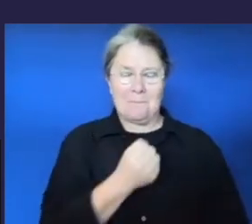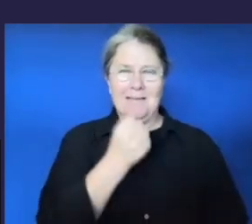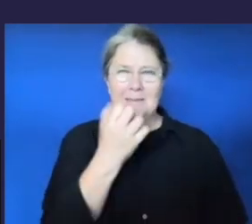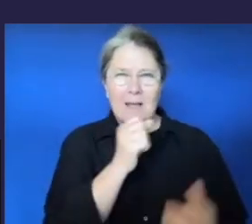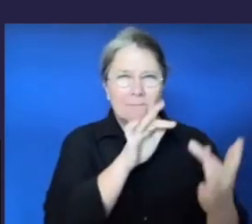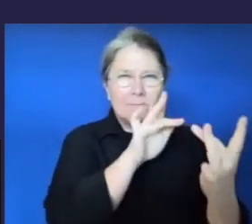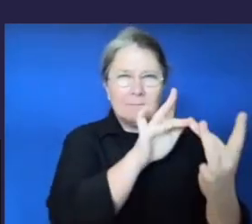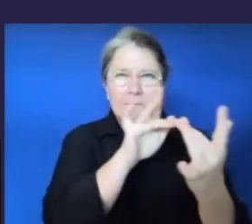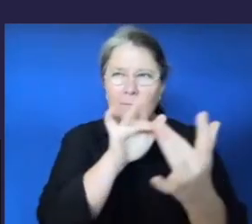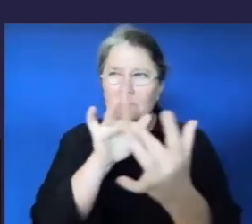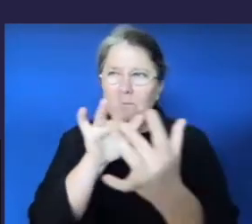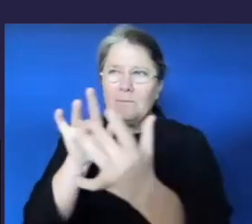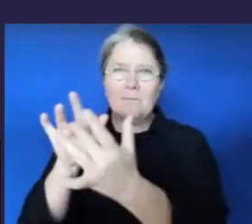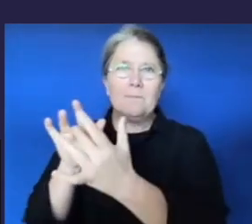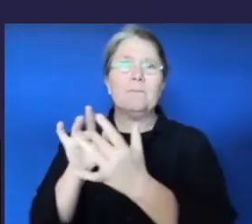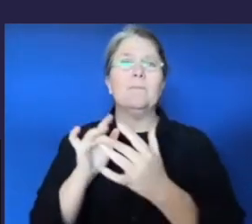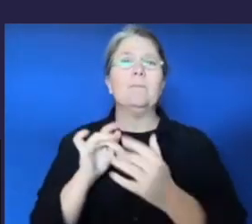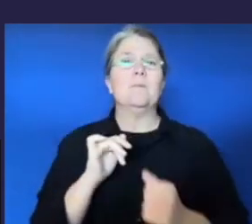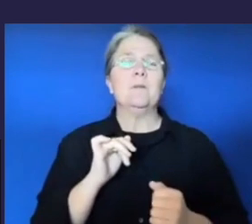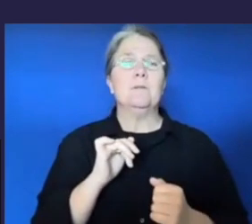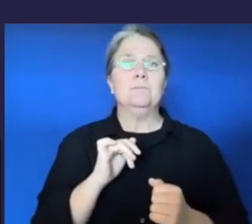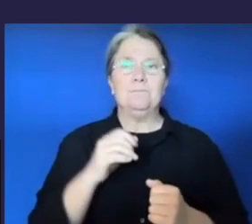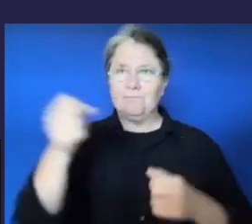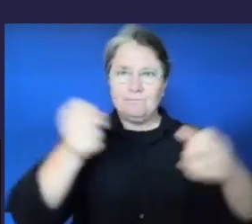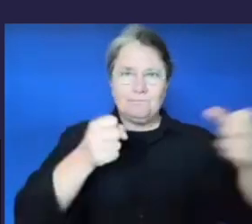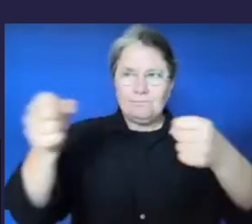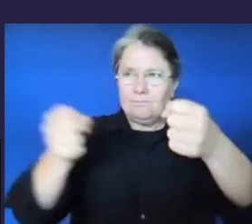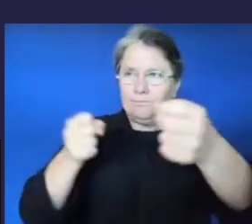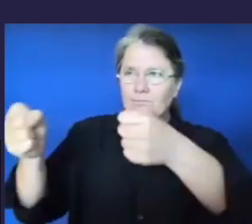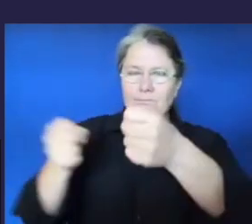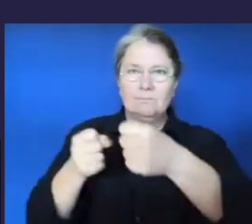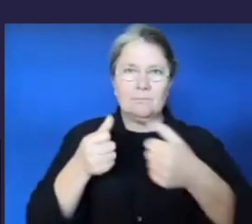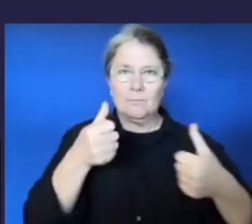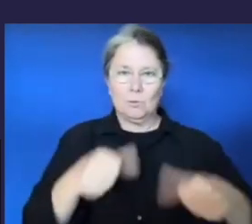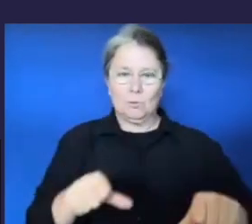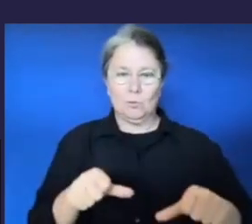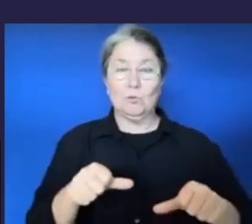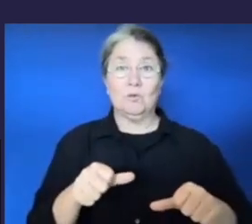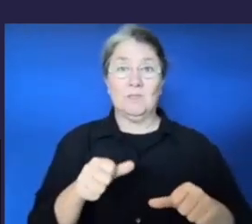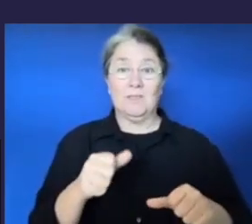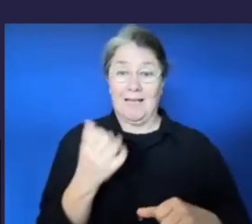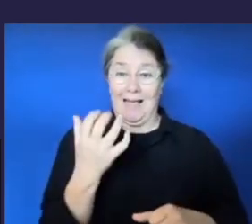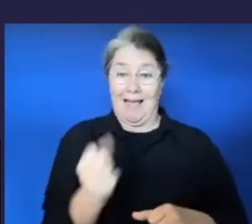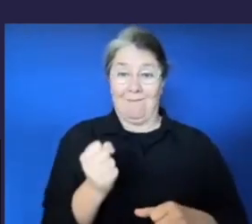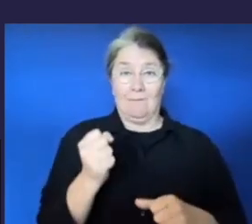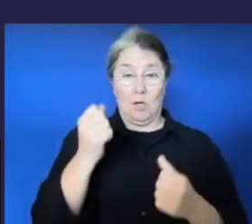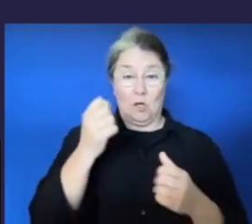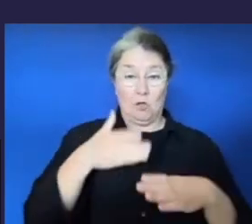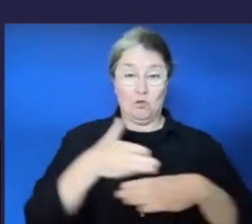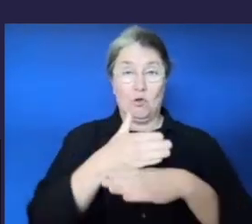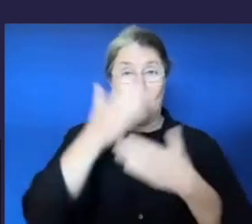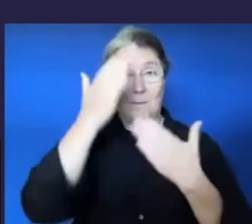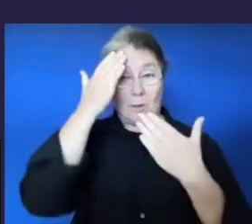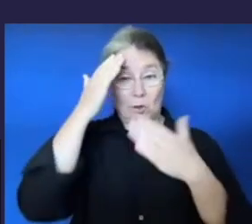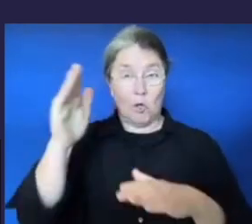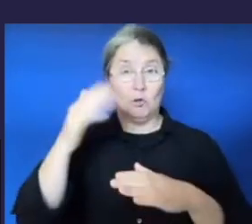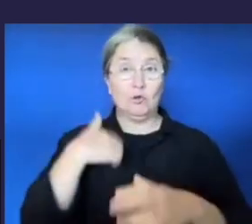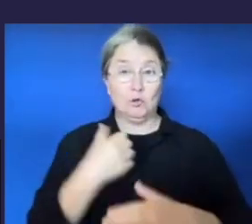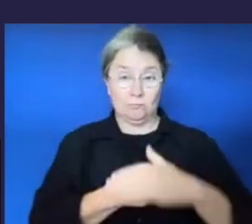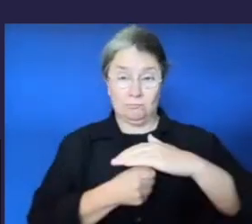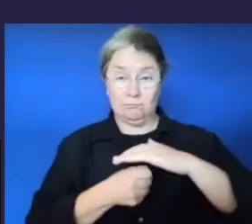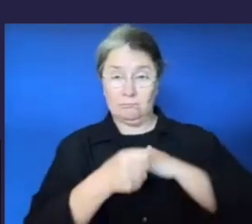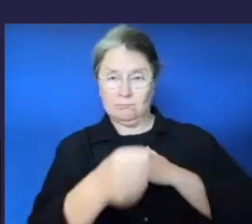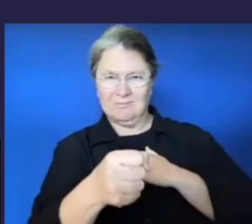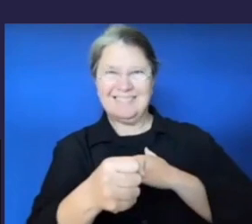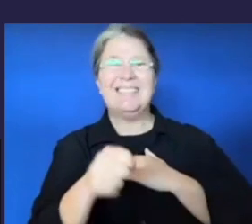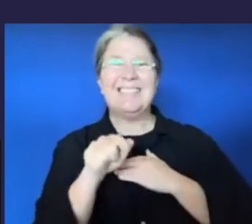and supported employees. Research has shown that the presence of a job coach as the trainer for a new worker causes an obstacle